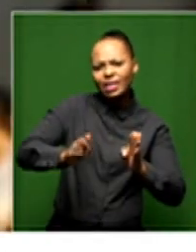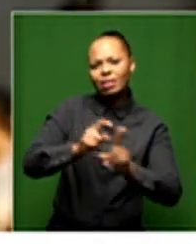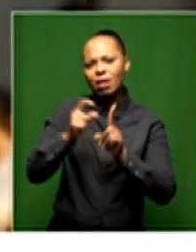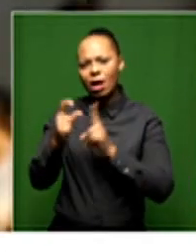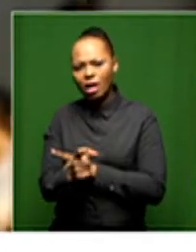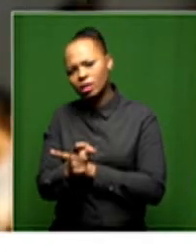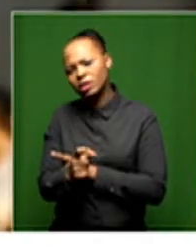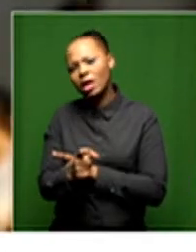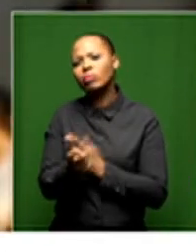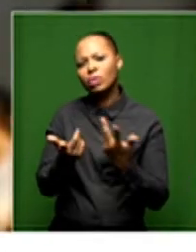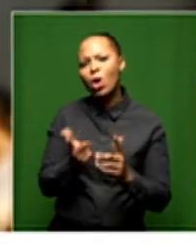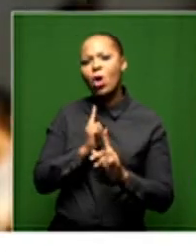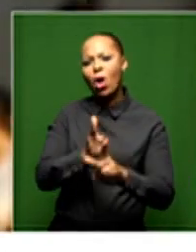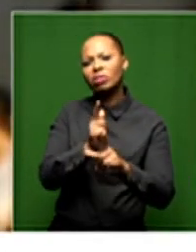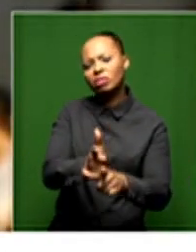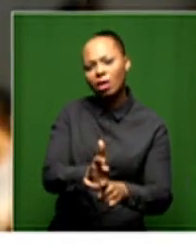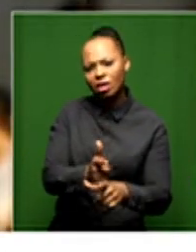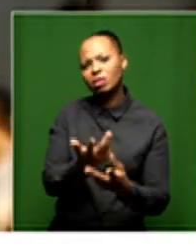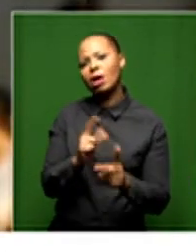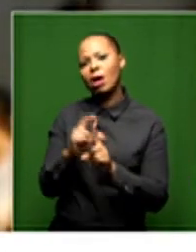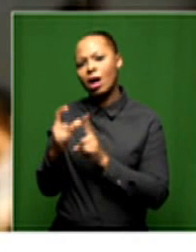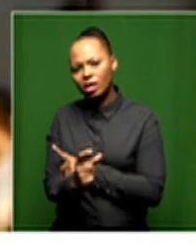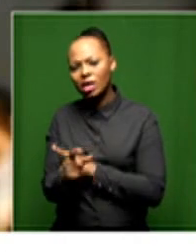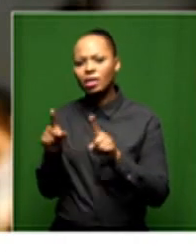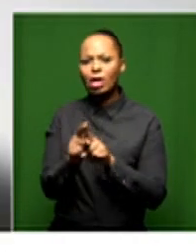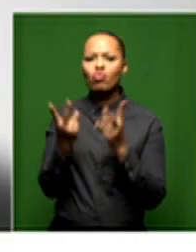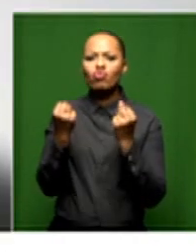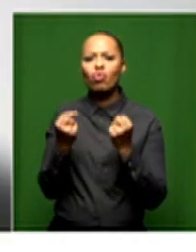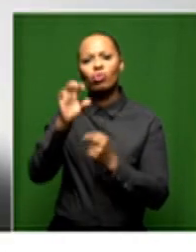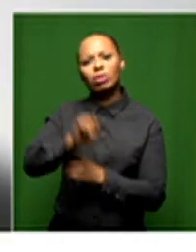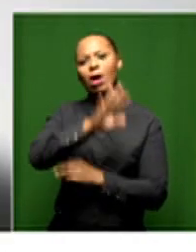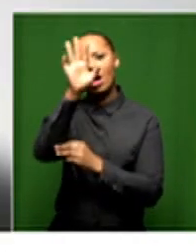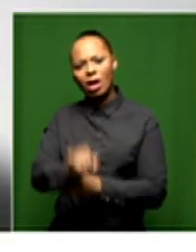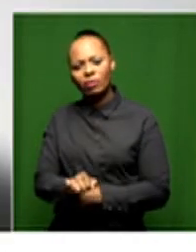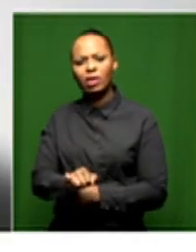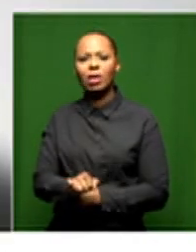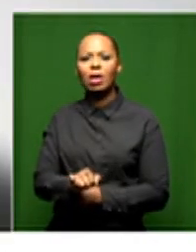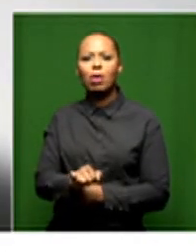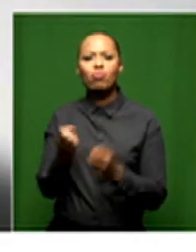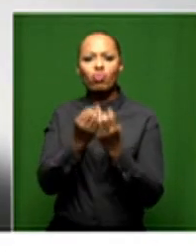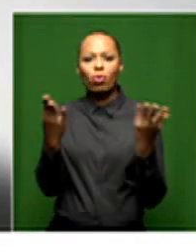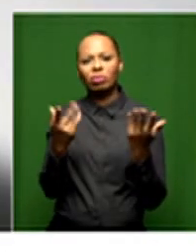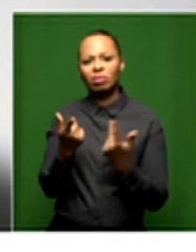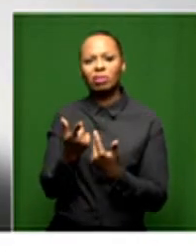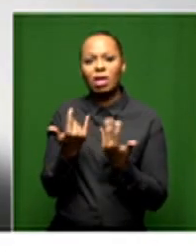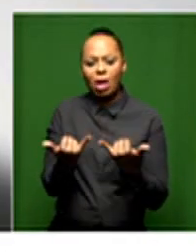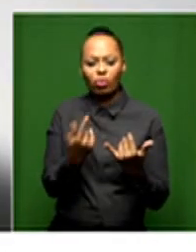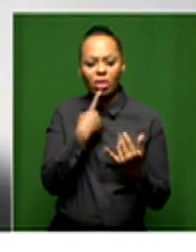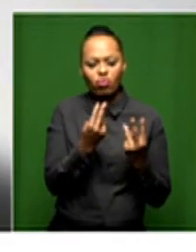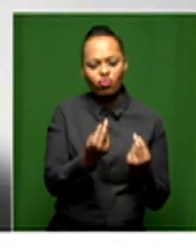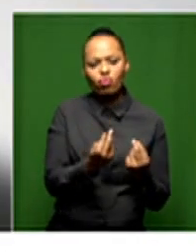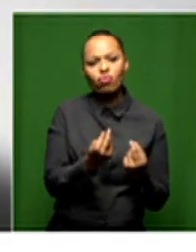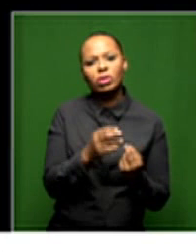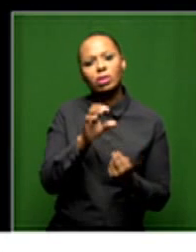was, now the new South Africa, as we used to always call it then. None of us had ever